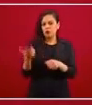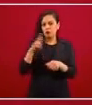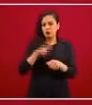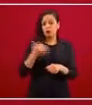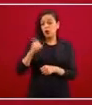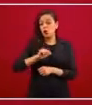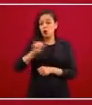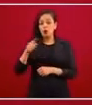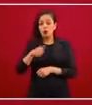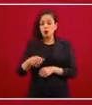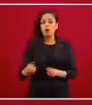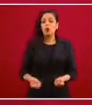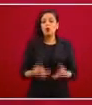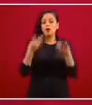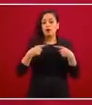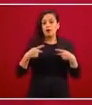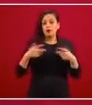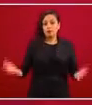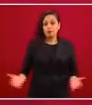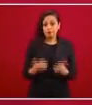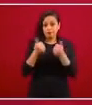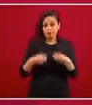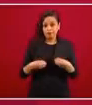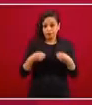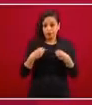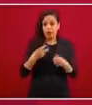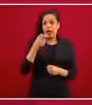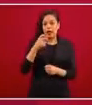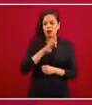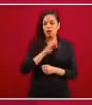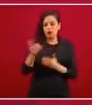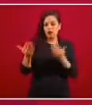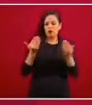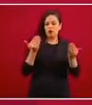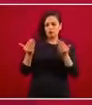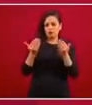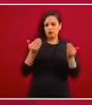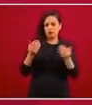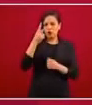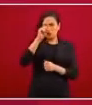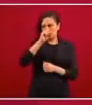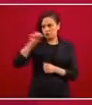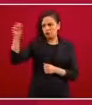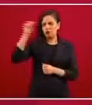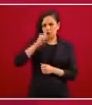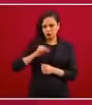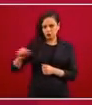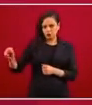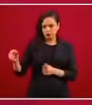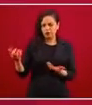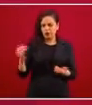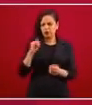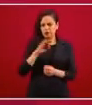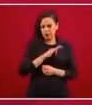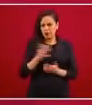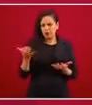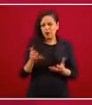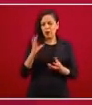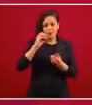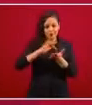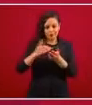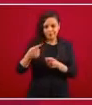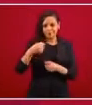the amount of lives that were saved is the comparison between these two curves. And we can make the